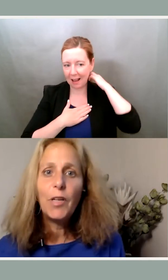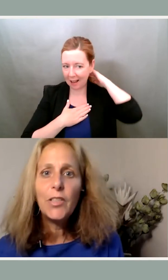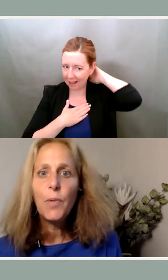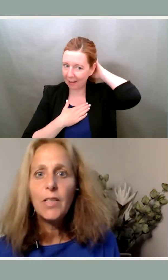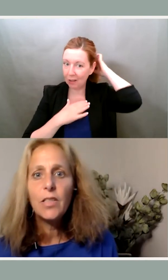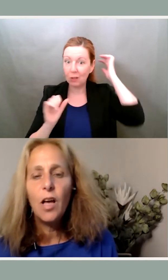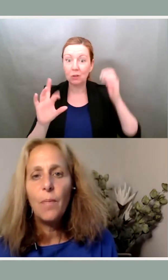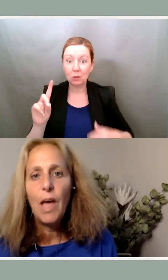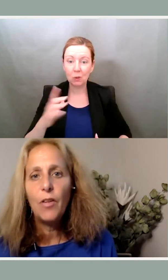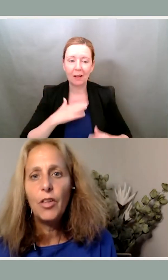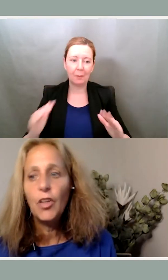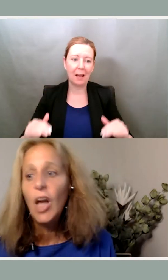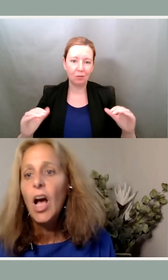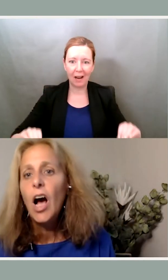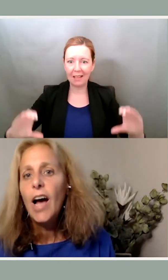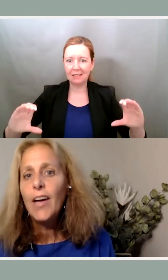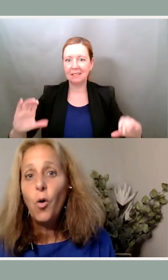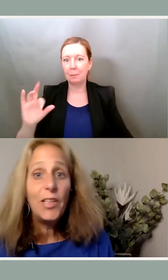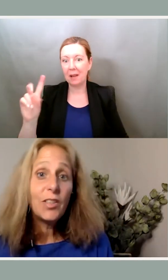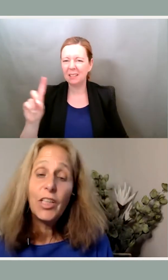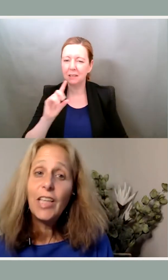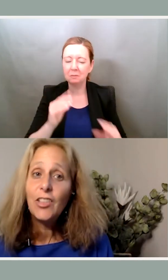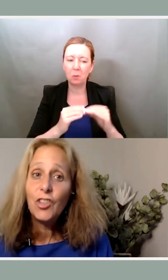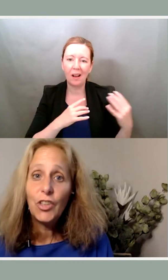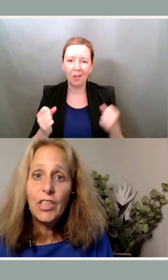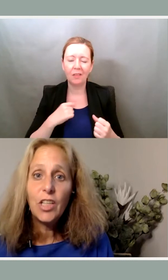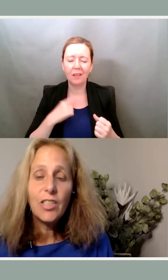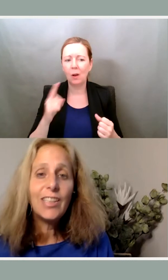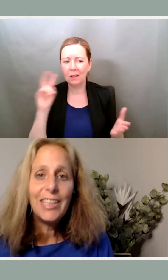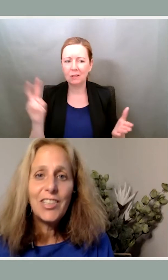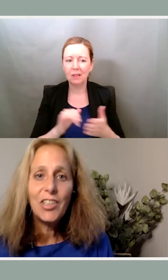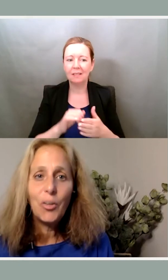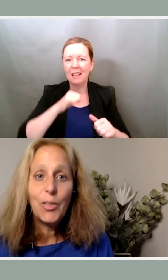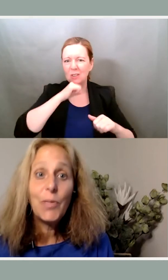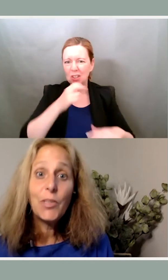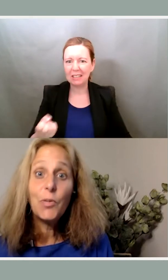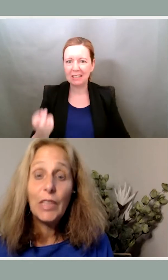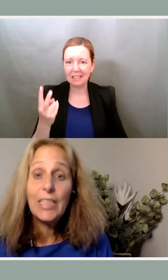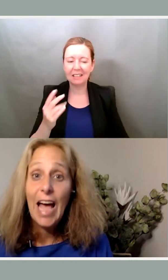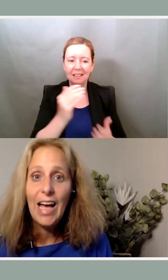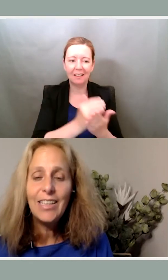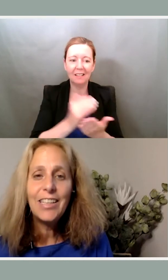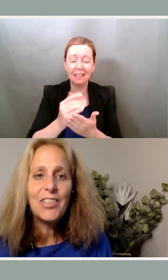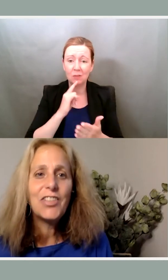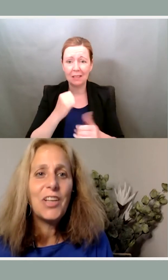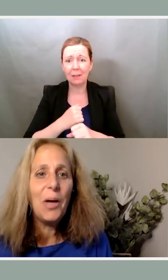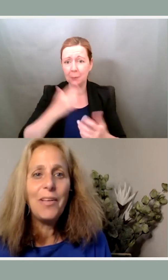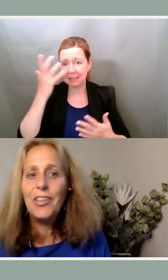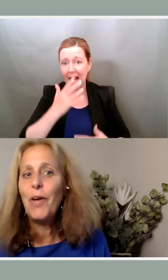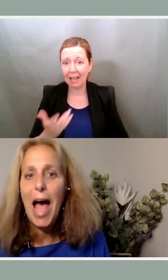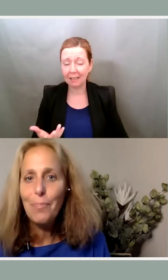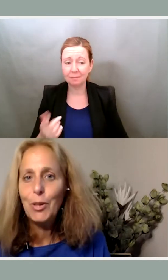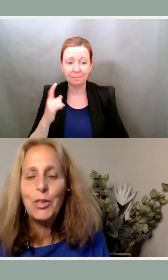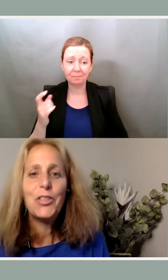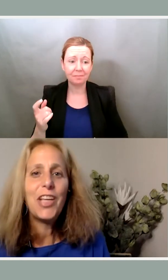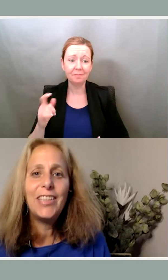and my raised beds healthier. I always look at that dirty dozen list, and it always makes me really sad because, you